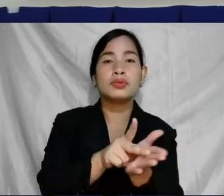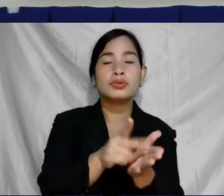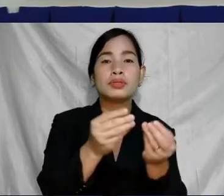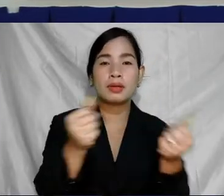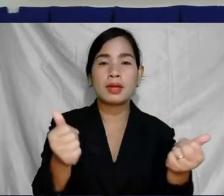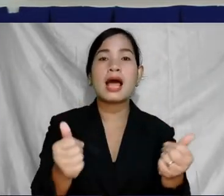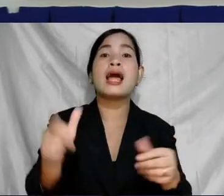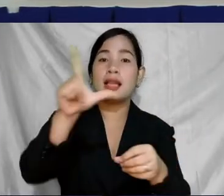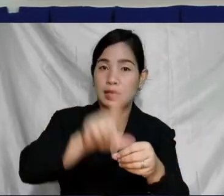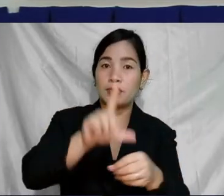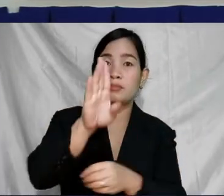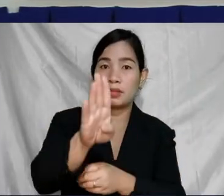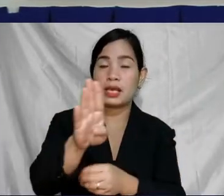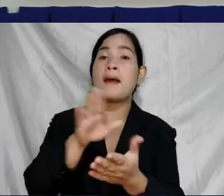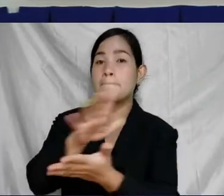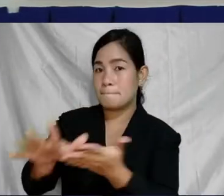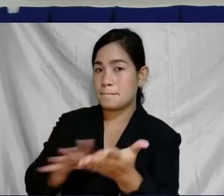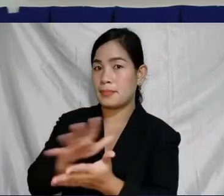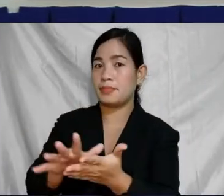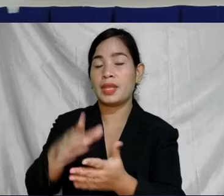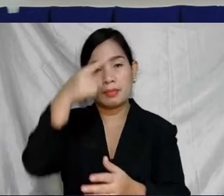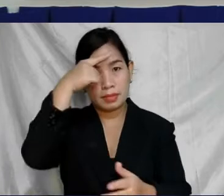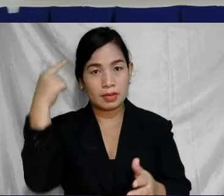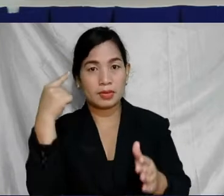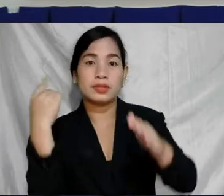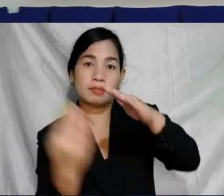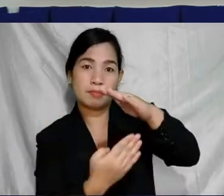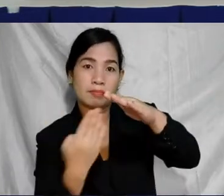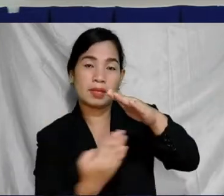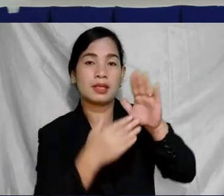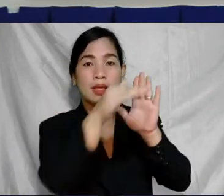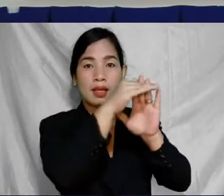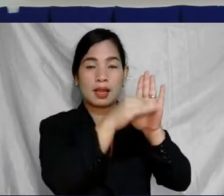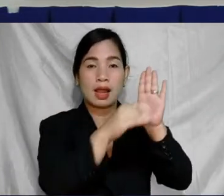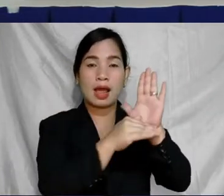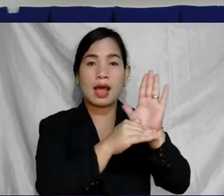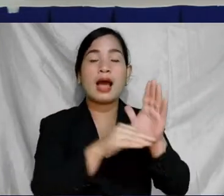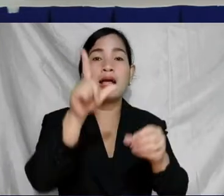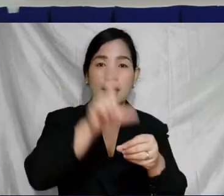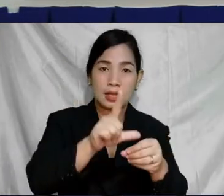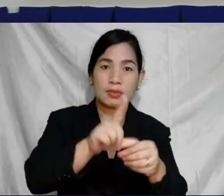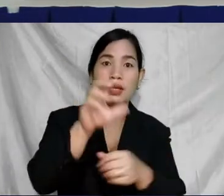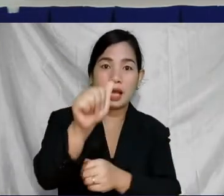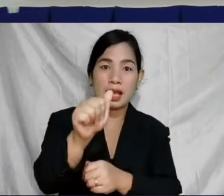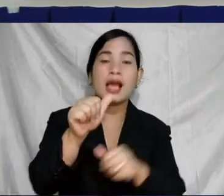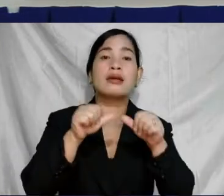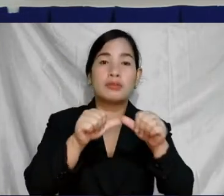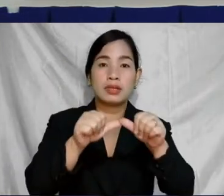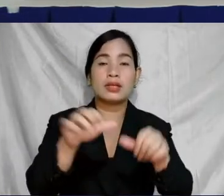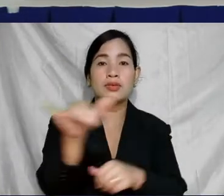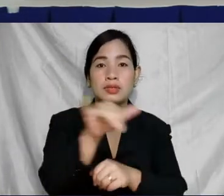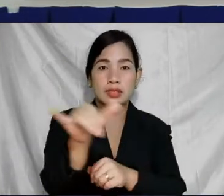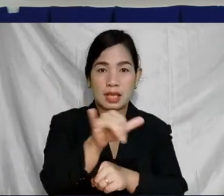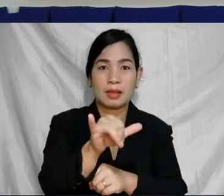of a mixture. Because based on the data provided, liquid A has a constant temperature, unlike with the liquid B.